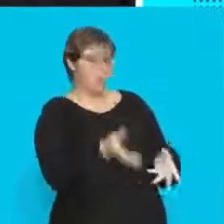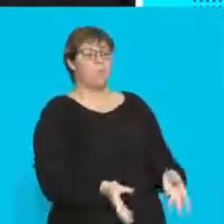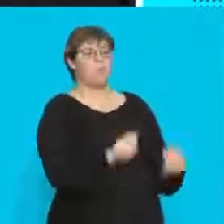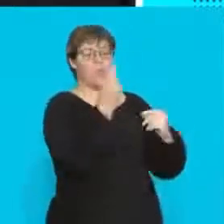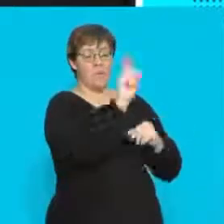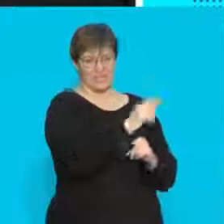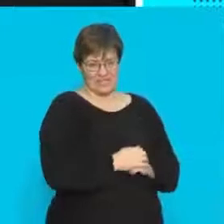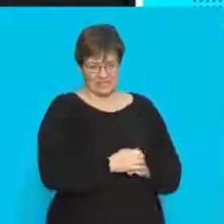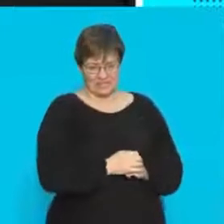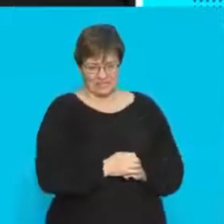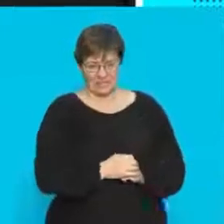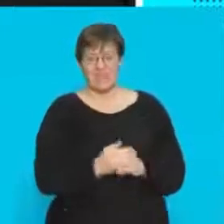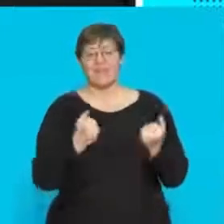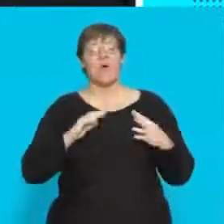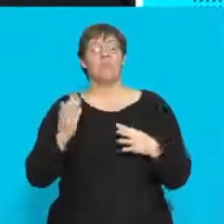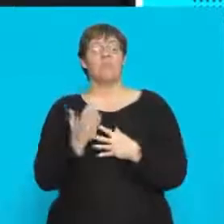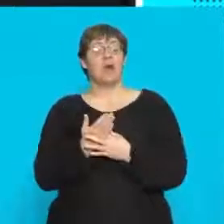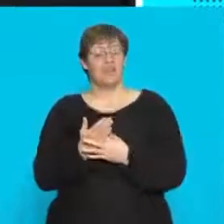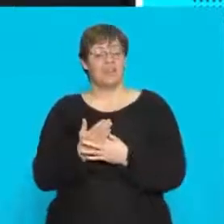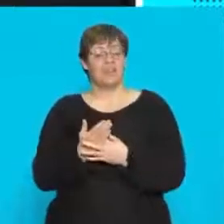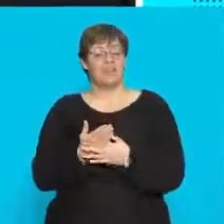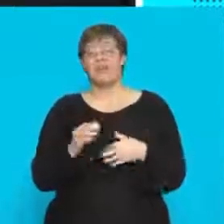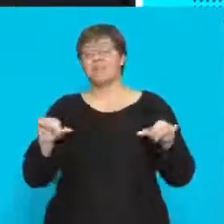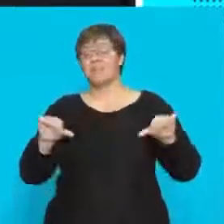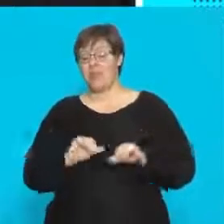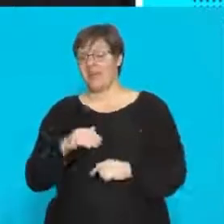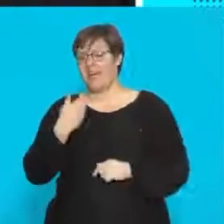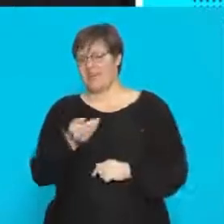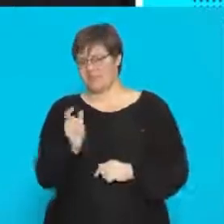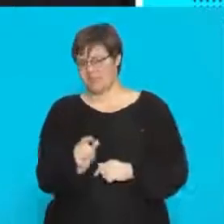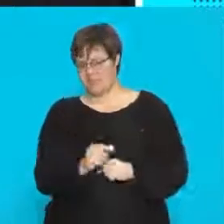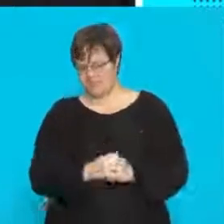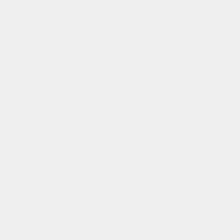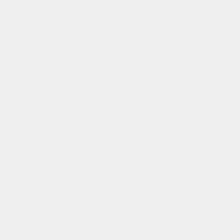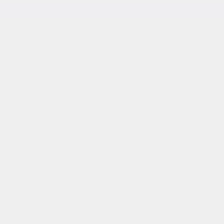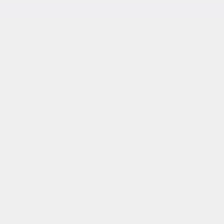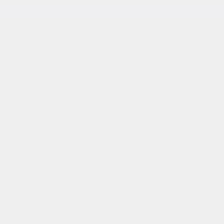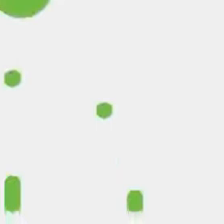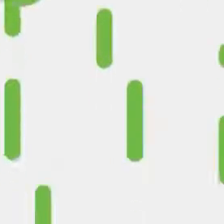we're going to get. Okay, guys, we're going to have a quick break. I will see you in just a bit.